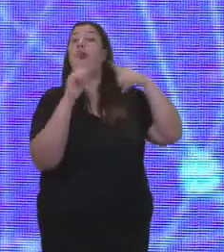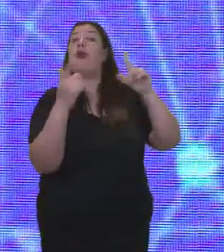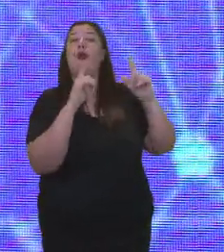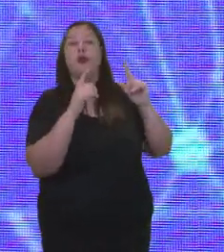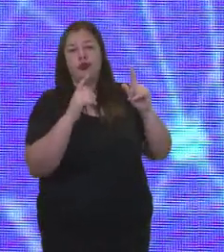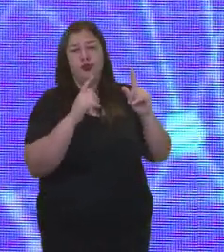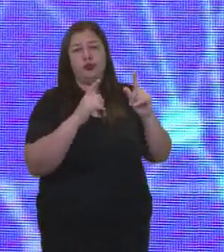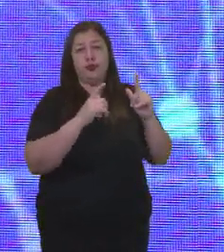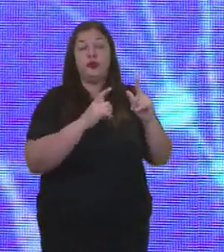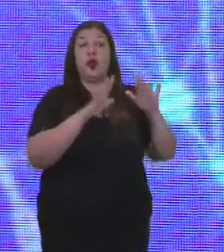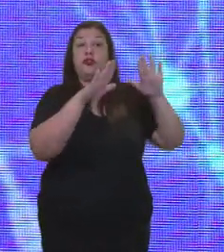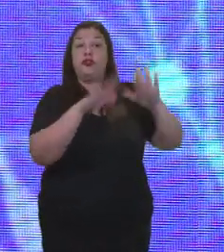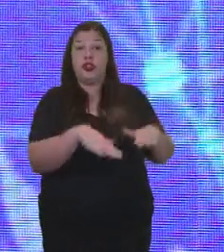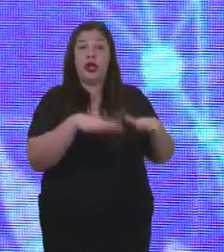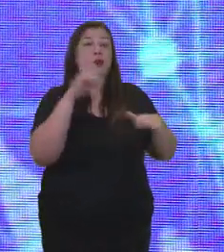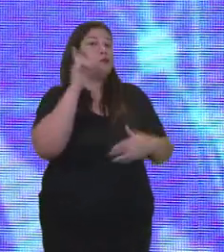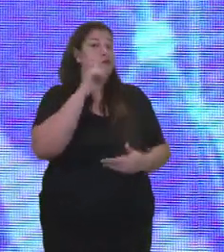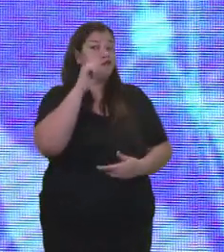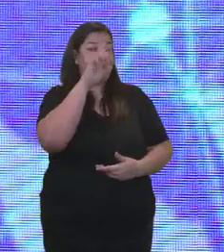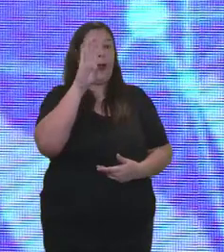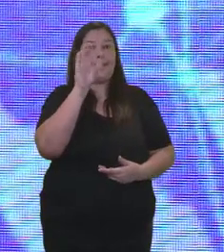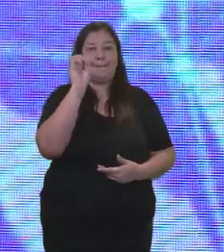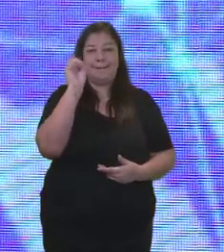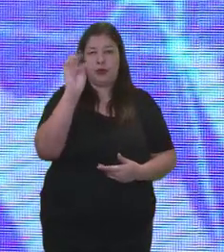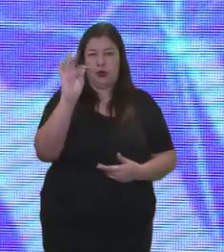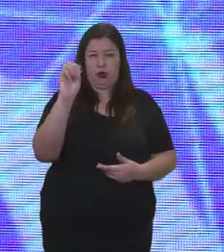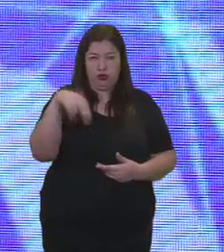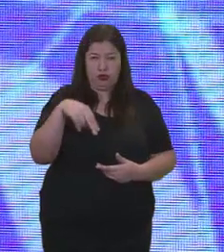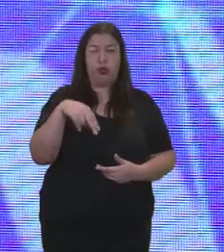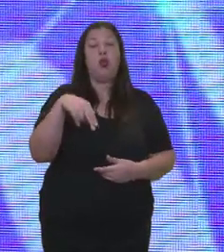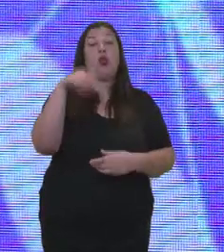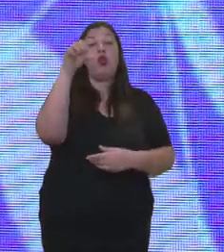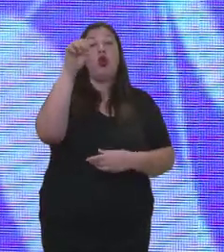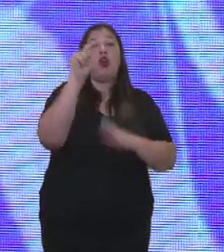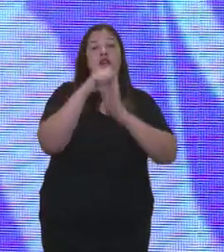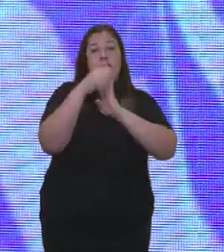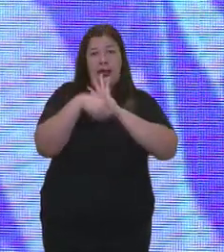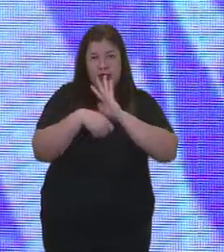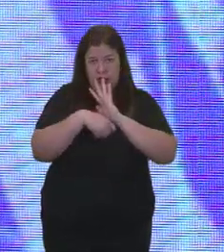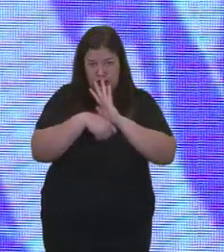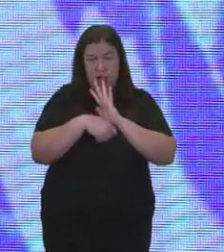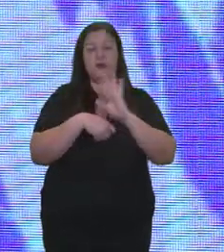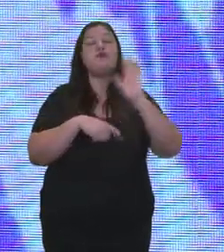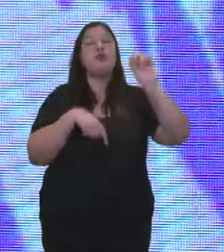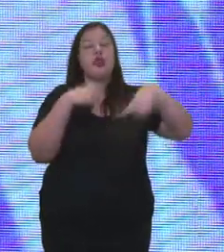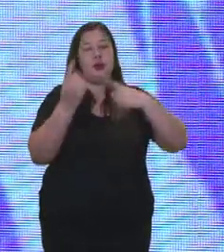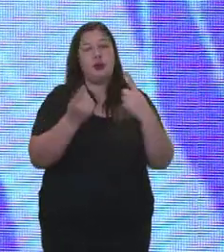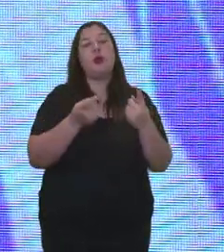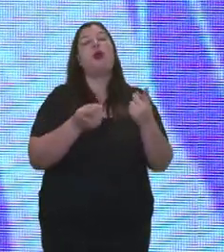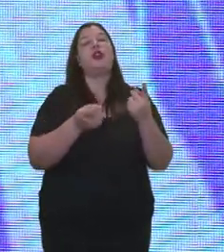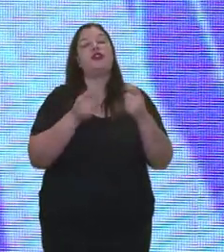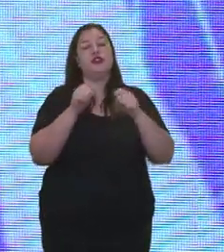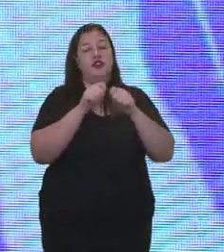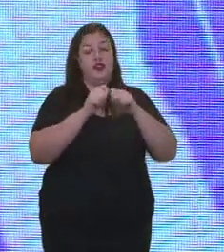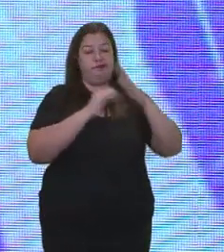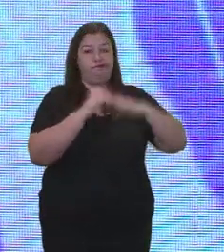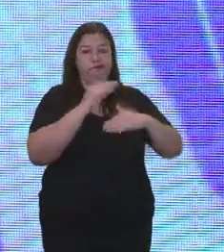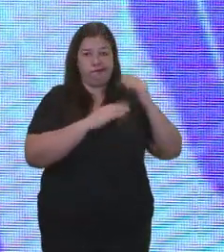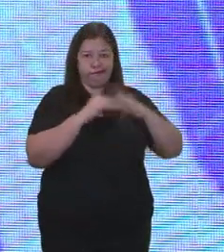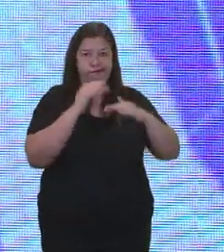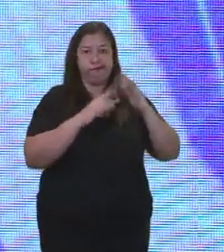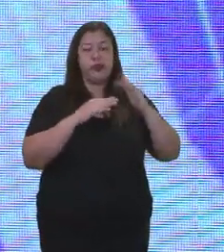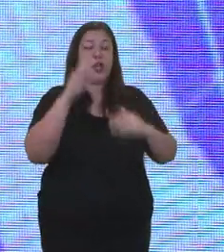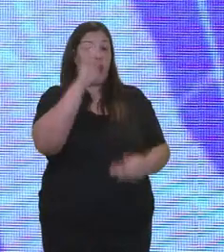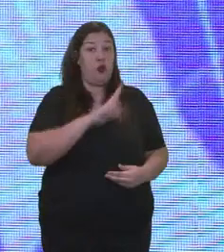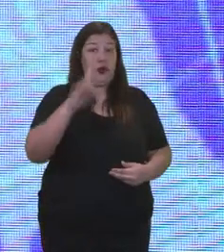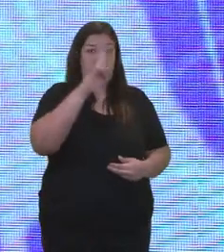stayed 9 months in Boston. I did my second Harvard Business School. I came